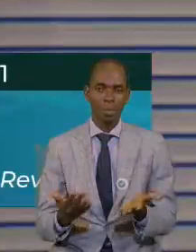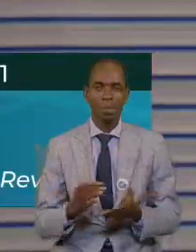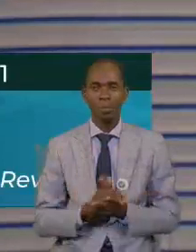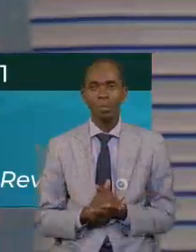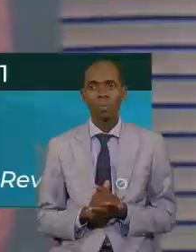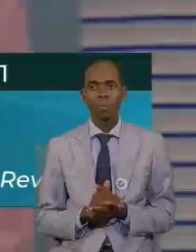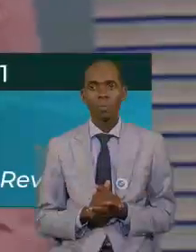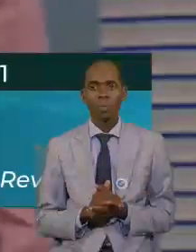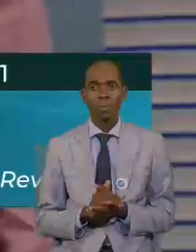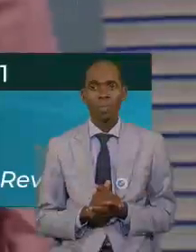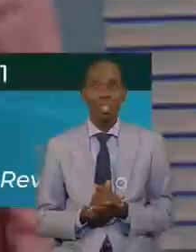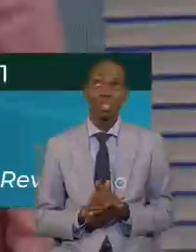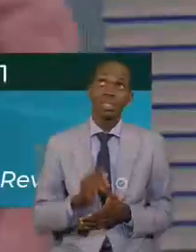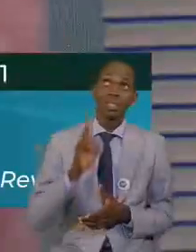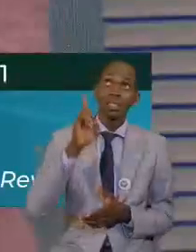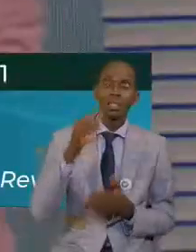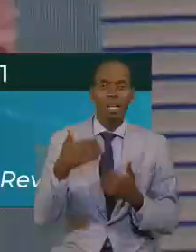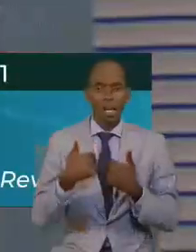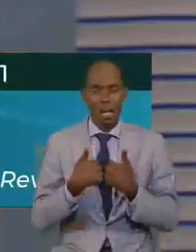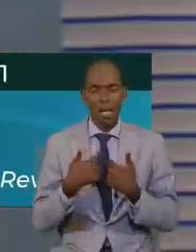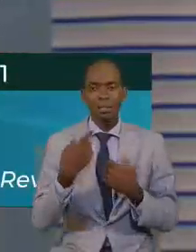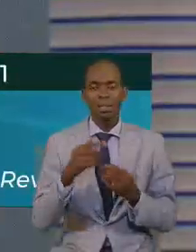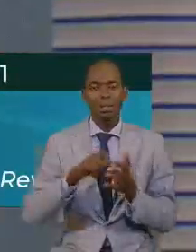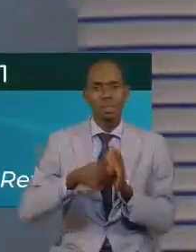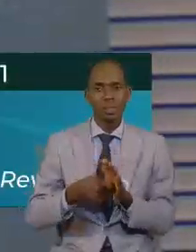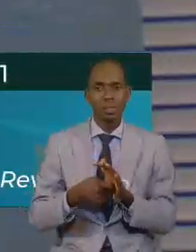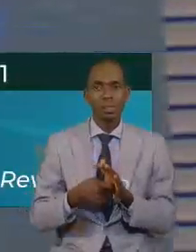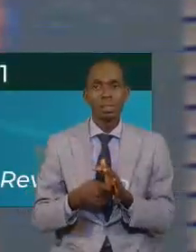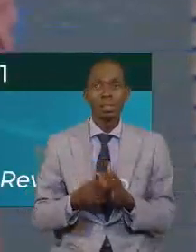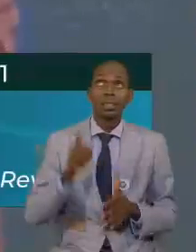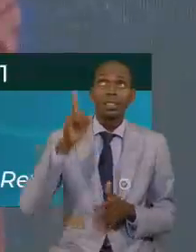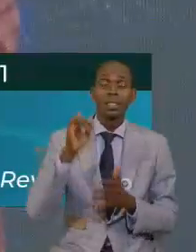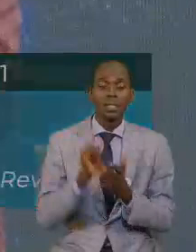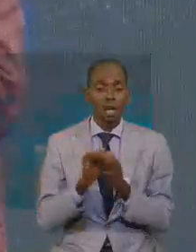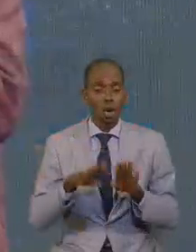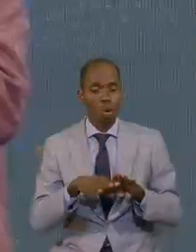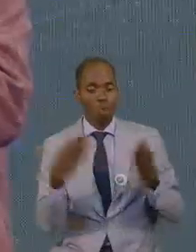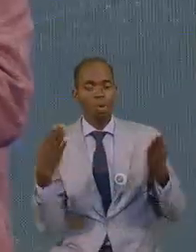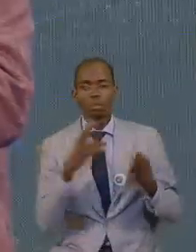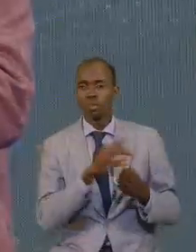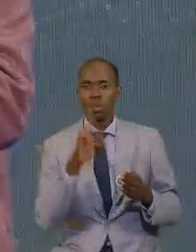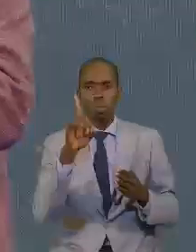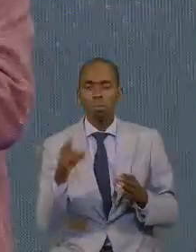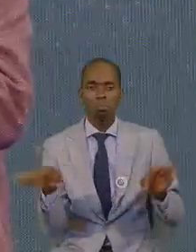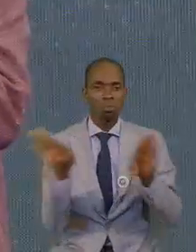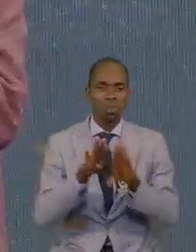He has the key. He that openeth and no man shutteth.